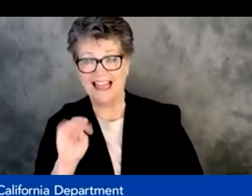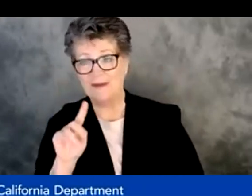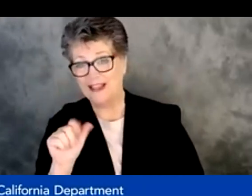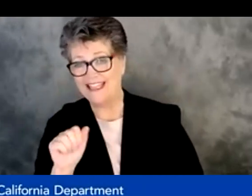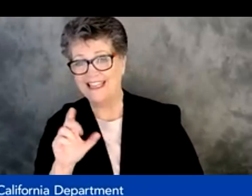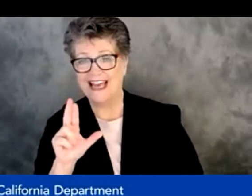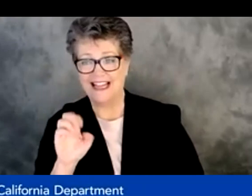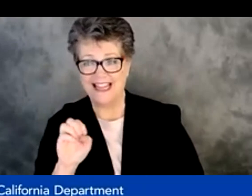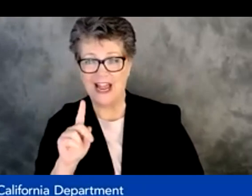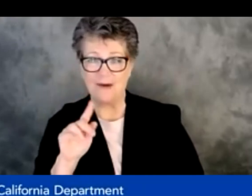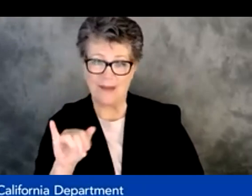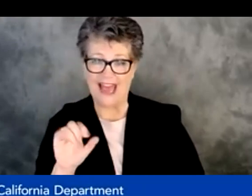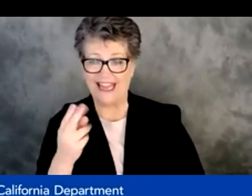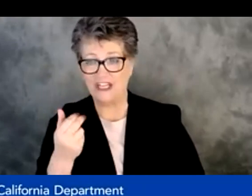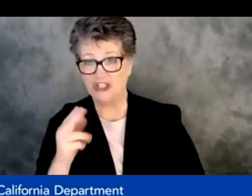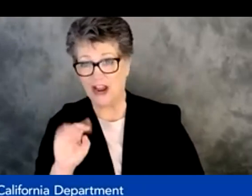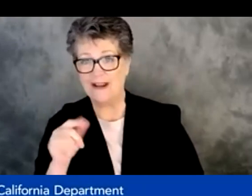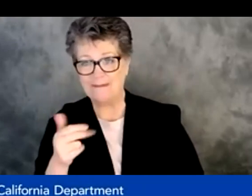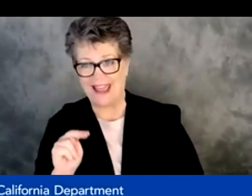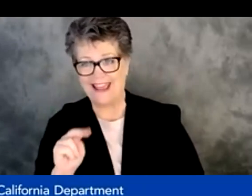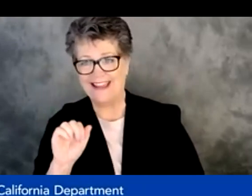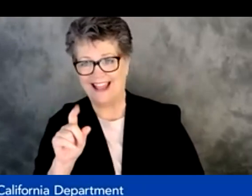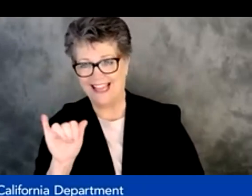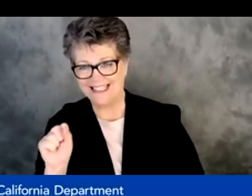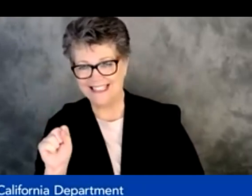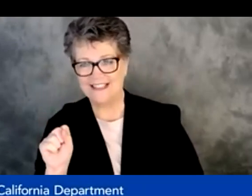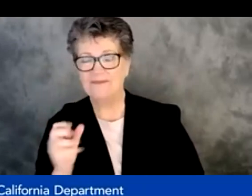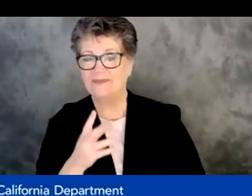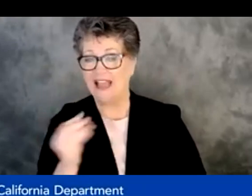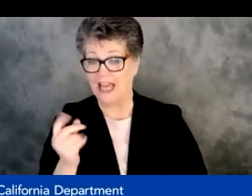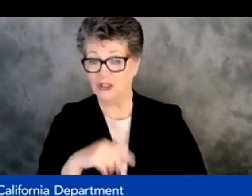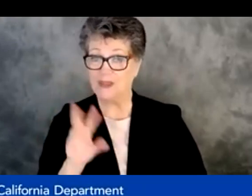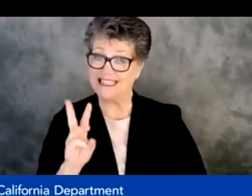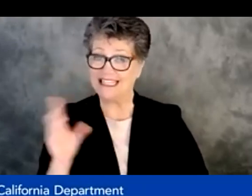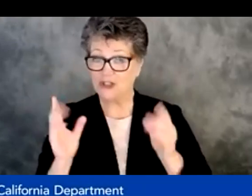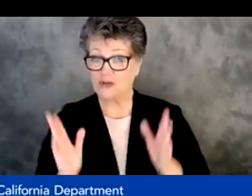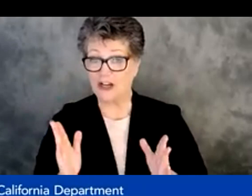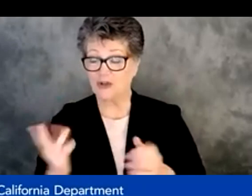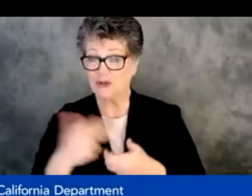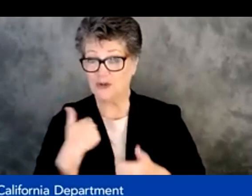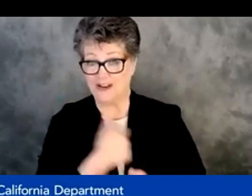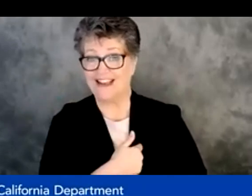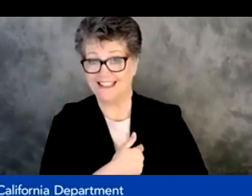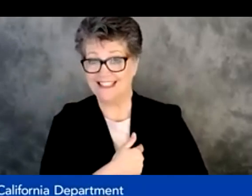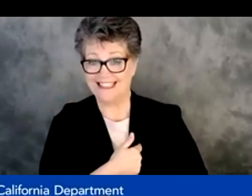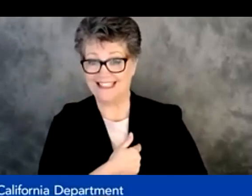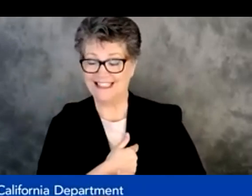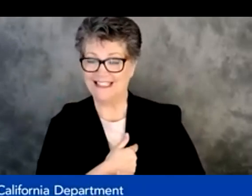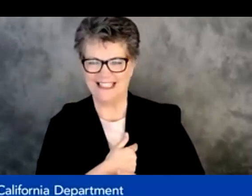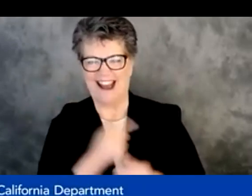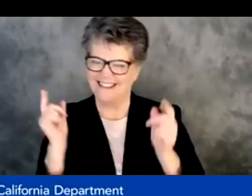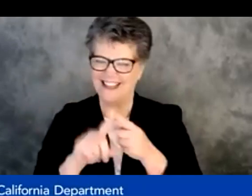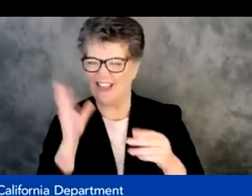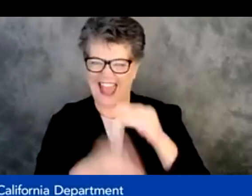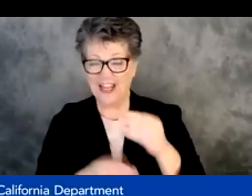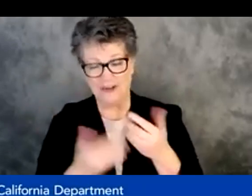Claire, Patty, Sharon, Megan, and Alexis, and to the 6 directors who joined us through the bitter end, who are still